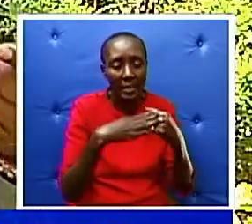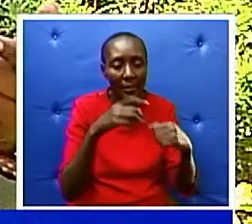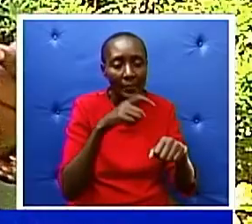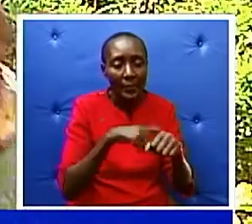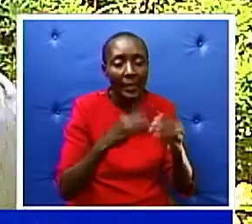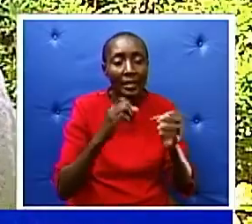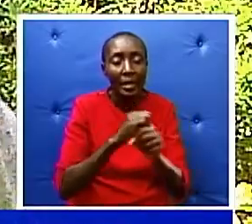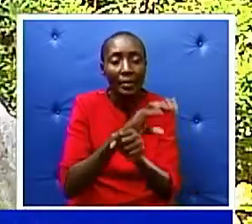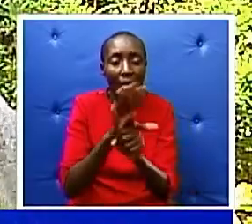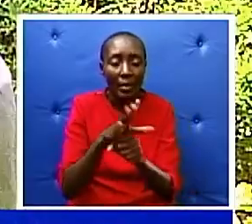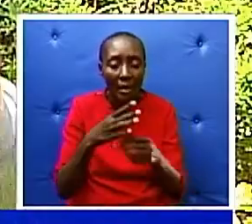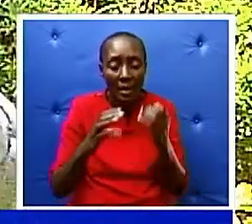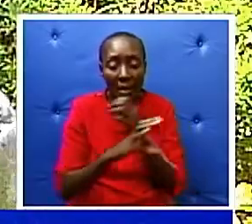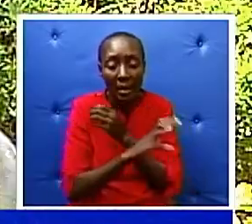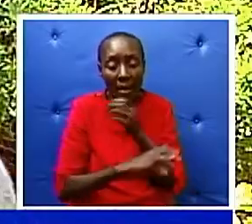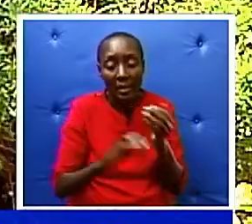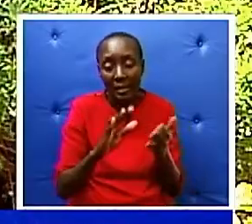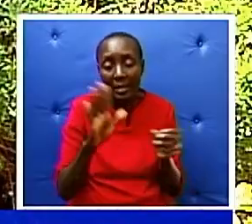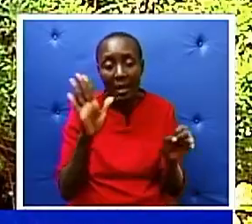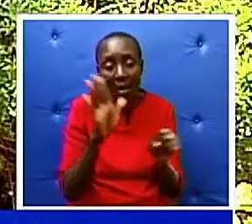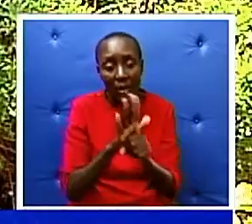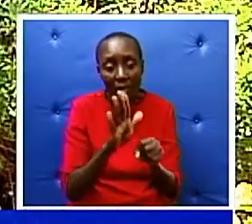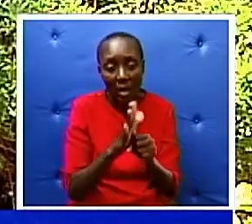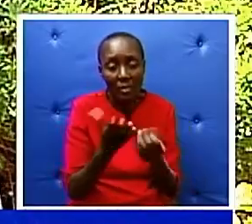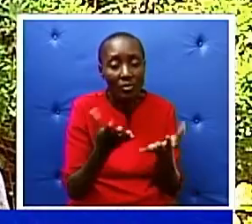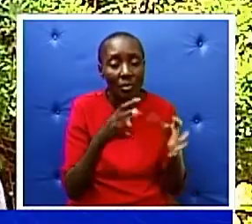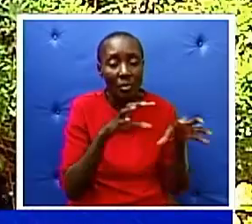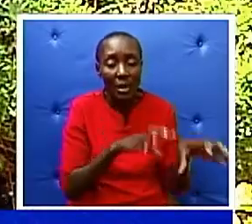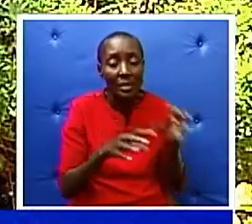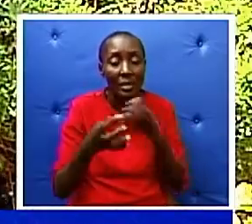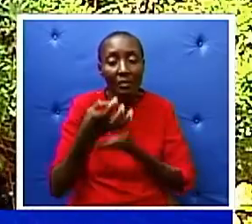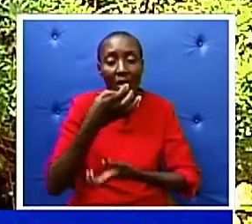went to recession. Mm-hmm. He didn't go to recession. He went to